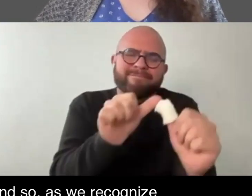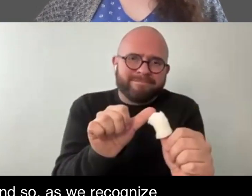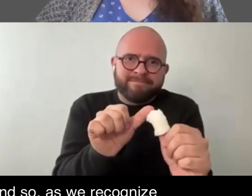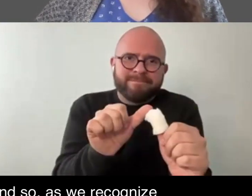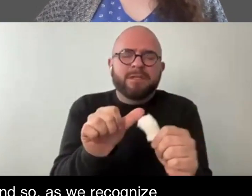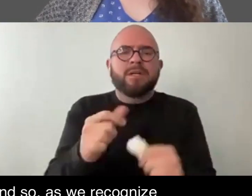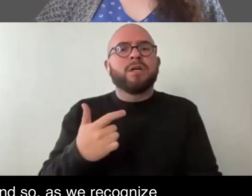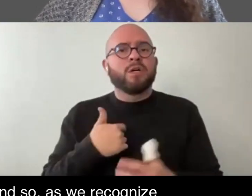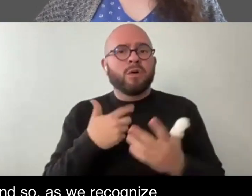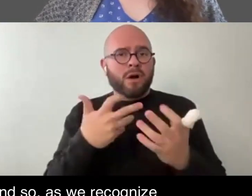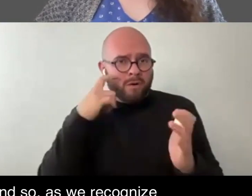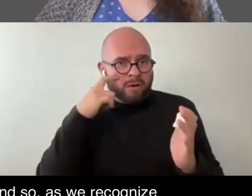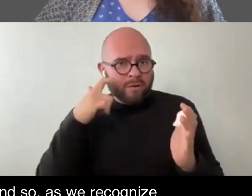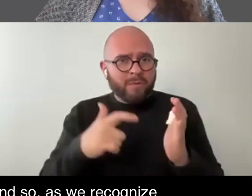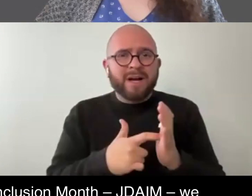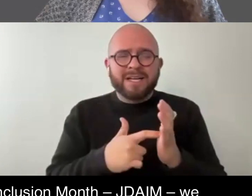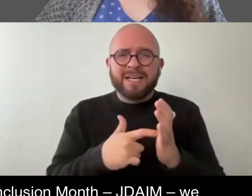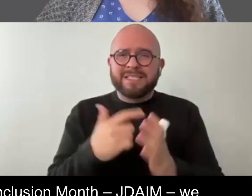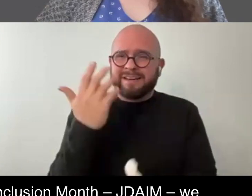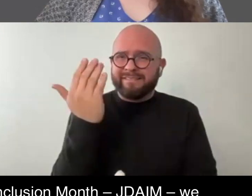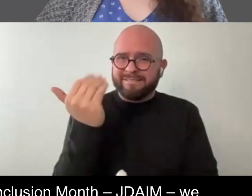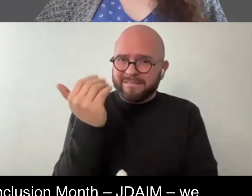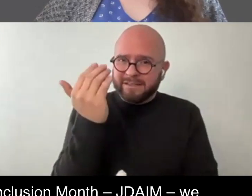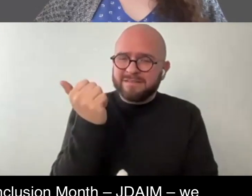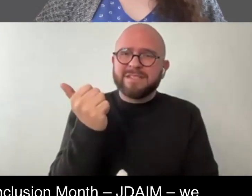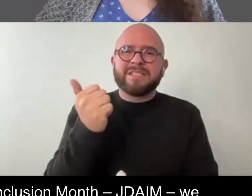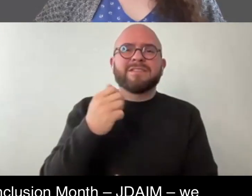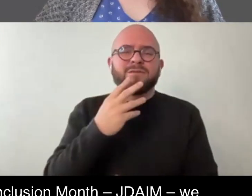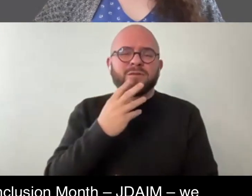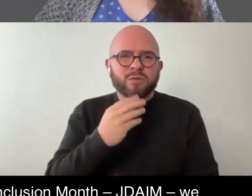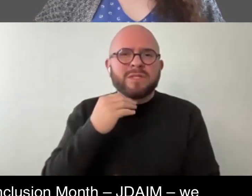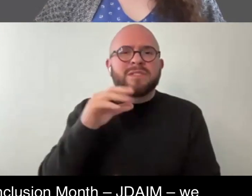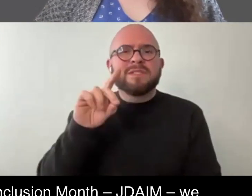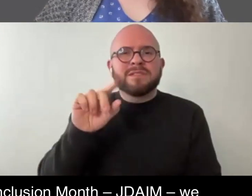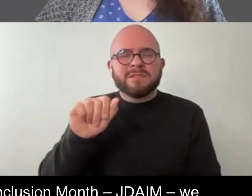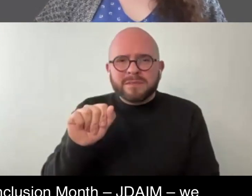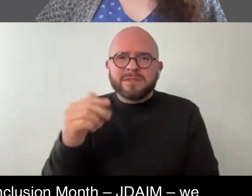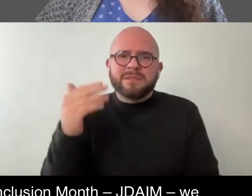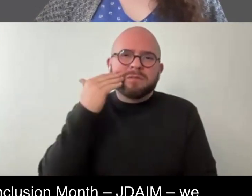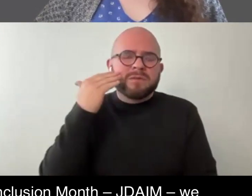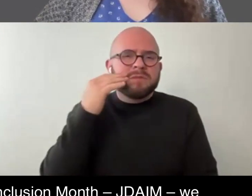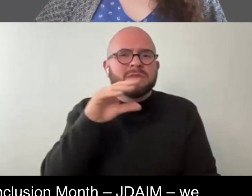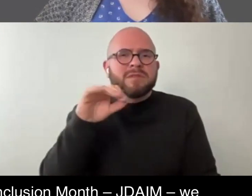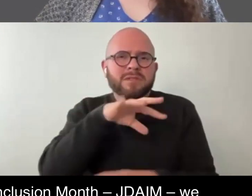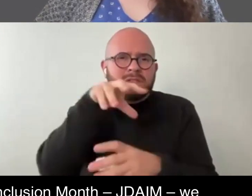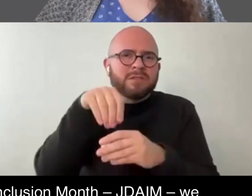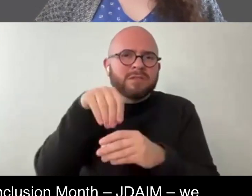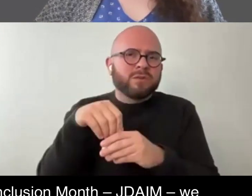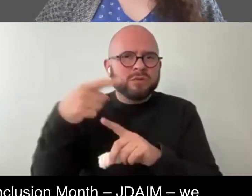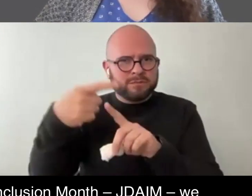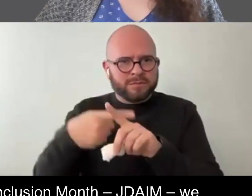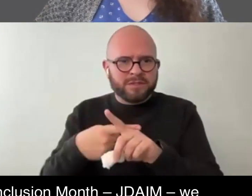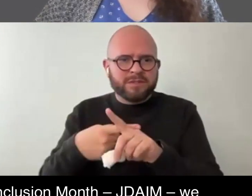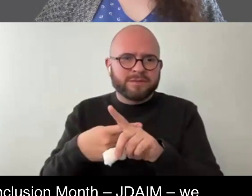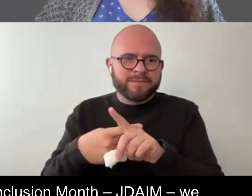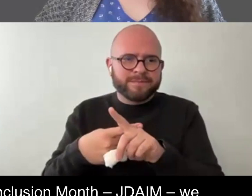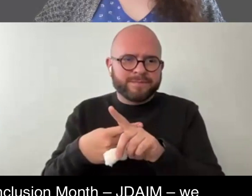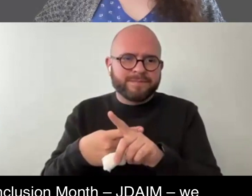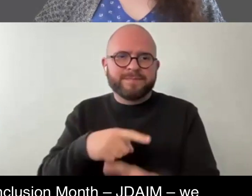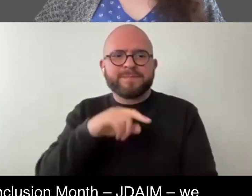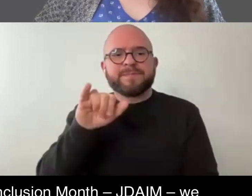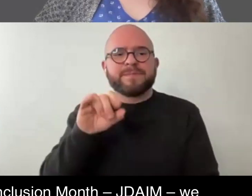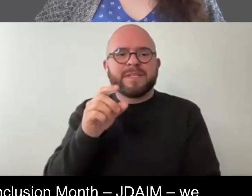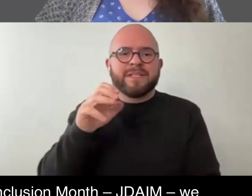15th anniversary of Jewish Disability Awareness, Acceptance, and Inclusion Month, JDAIM, we pause briefly to recognize